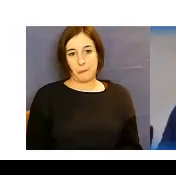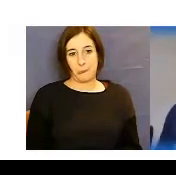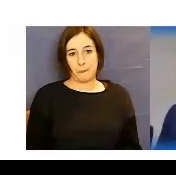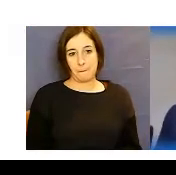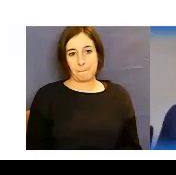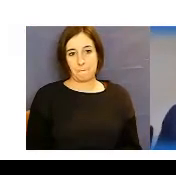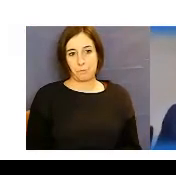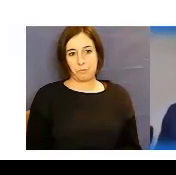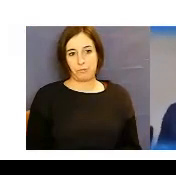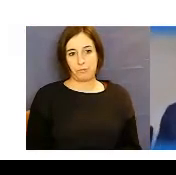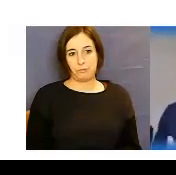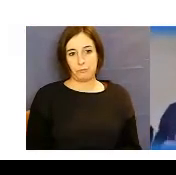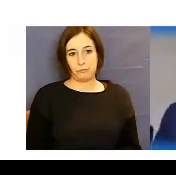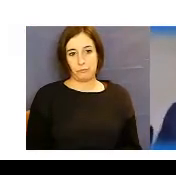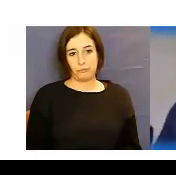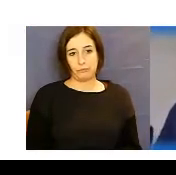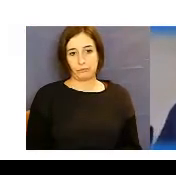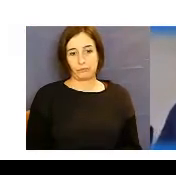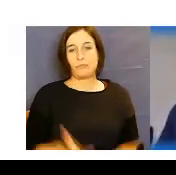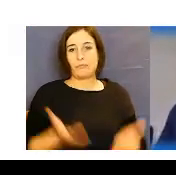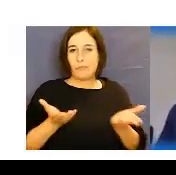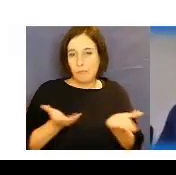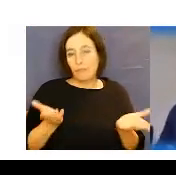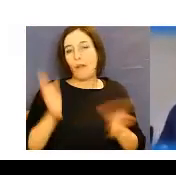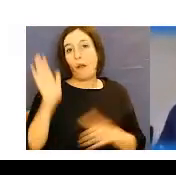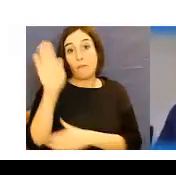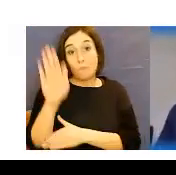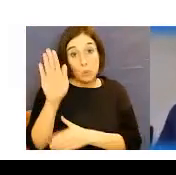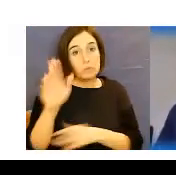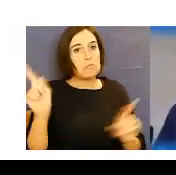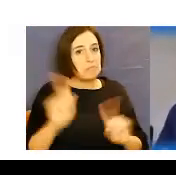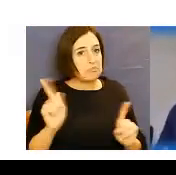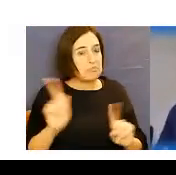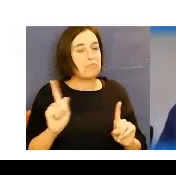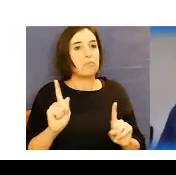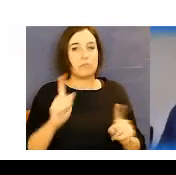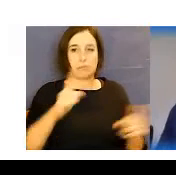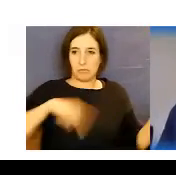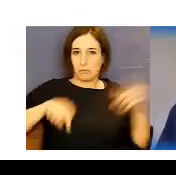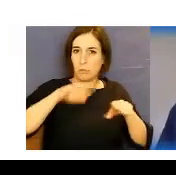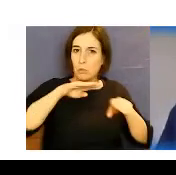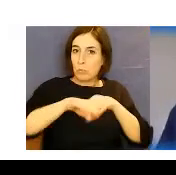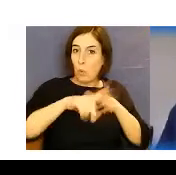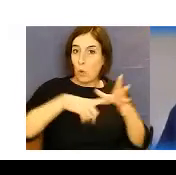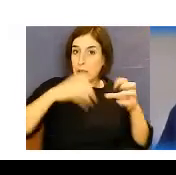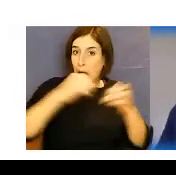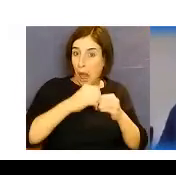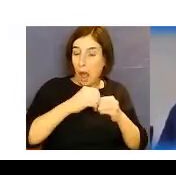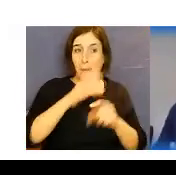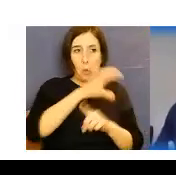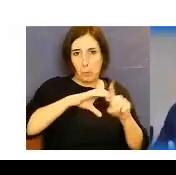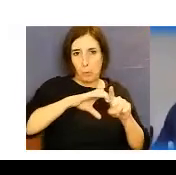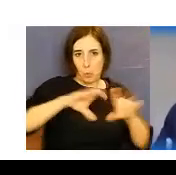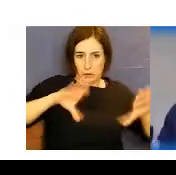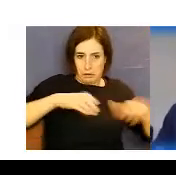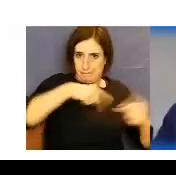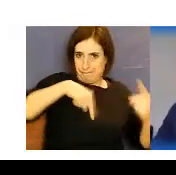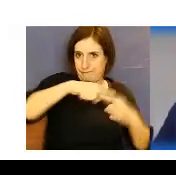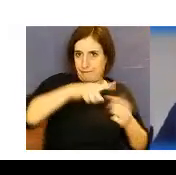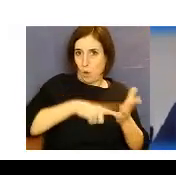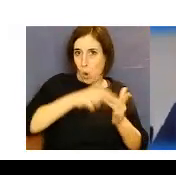So obviously the future at the moment for us as a sports club and as a community in Luton, the challenge is going through, you